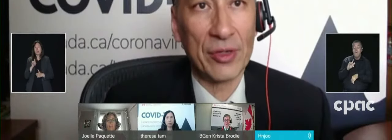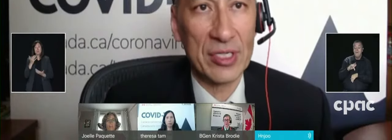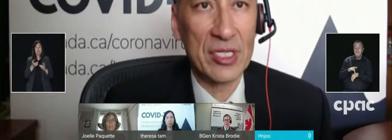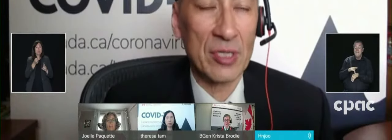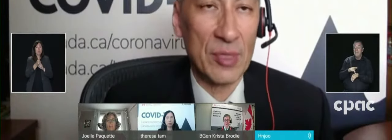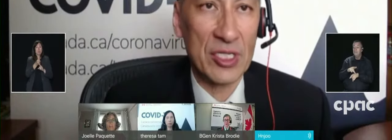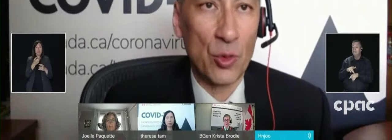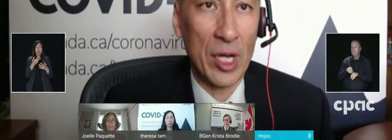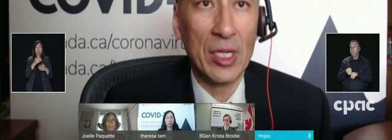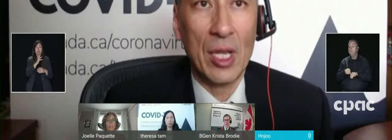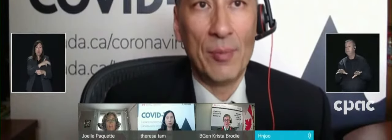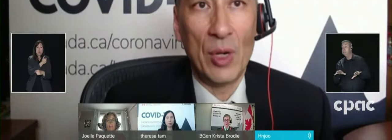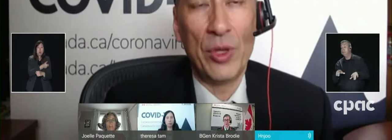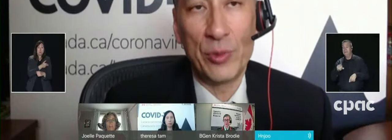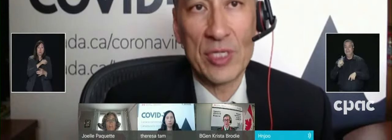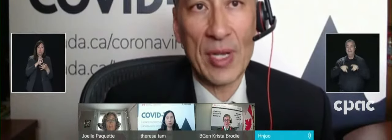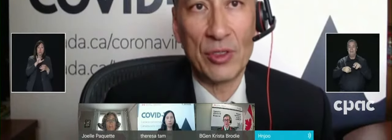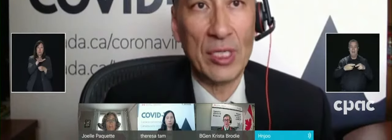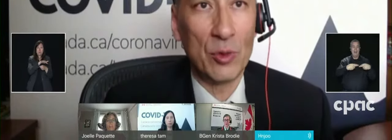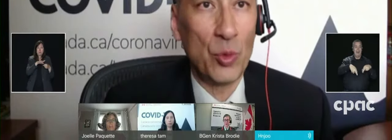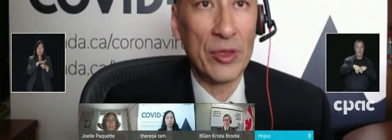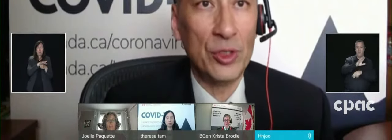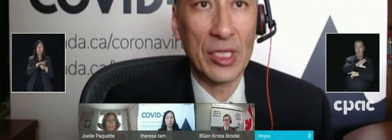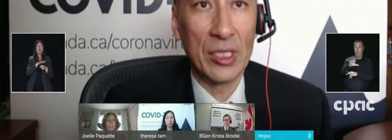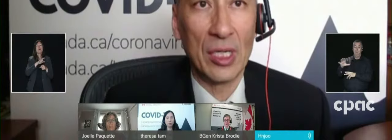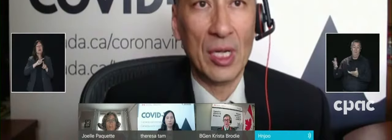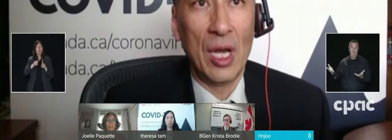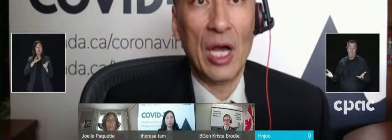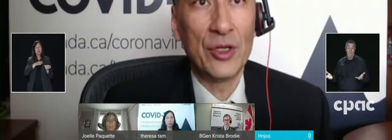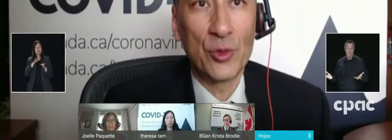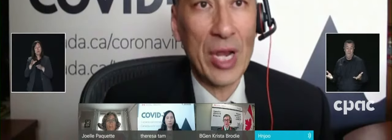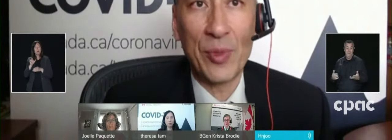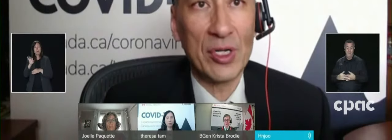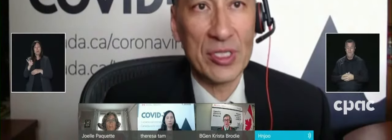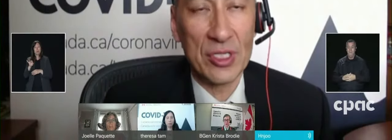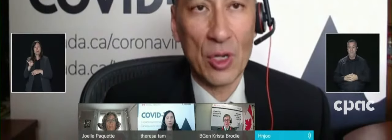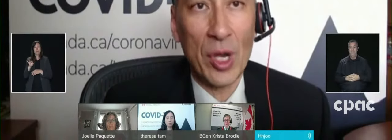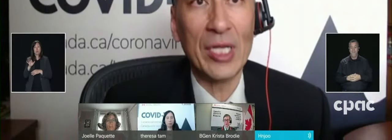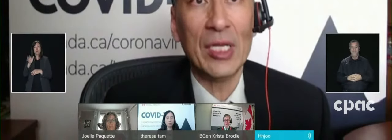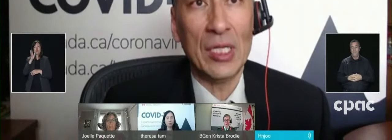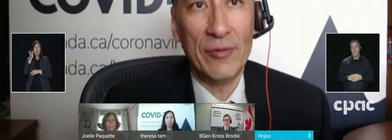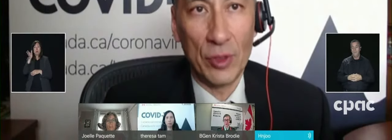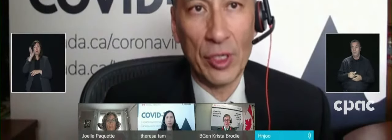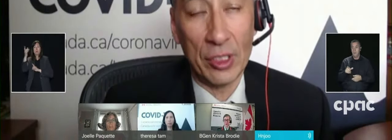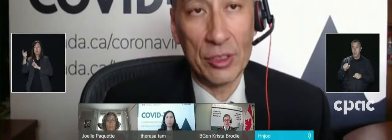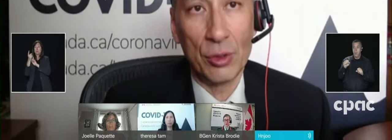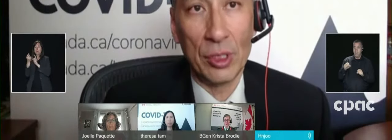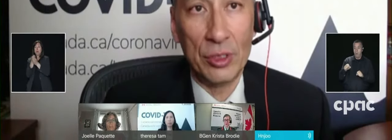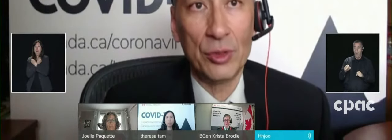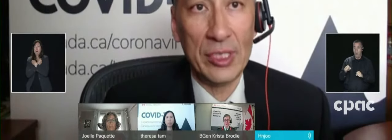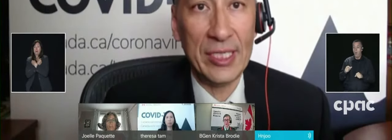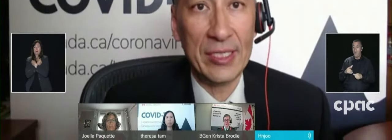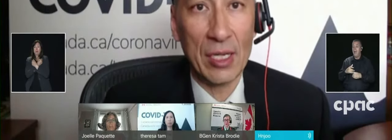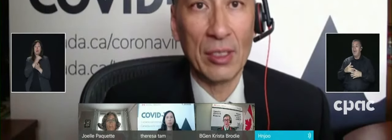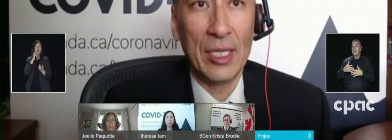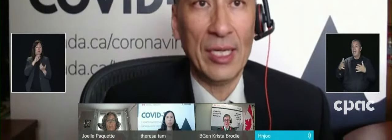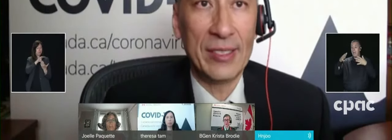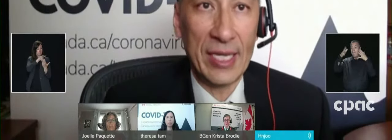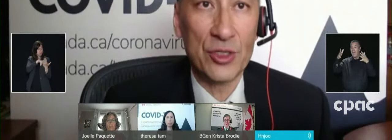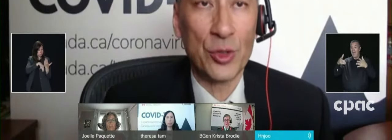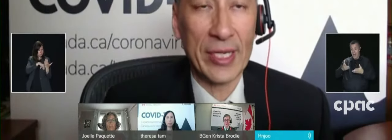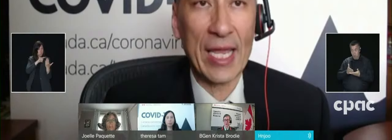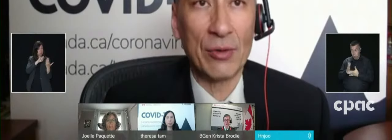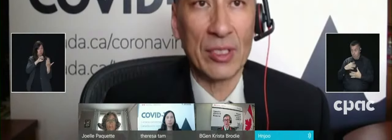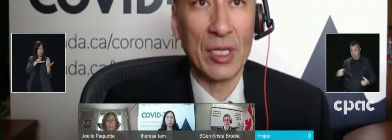impact on the healthcare system and so on? But with respect to whether you can hug your grandparents and so on, if you look at the tool and do it in detail,